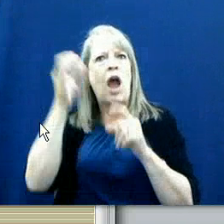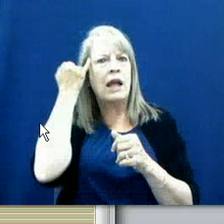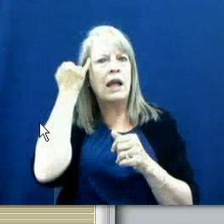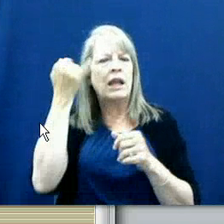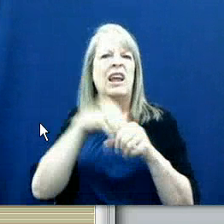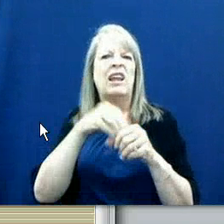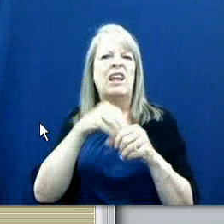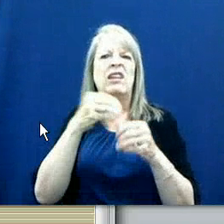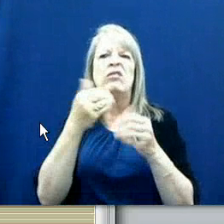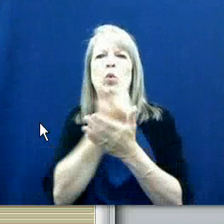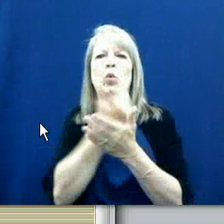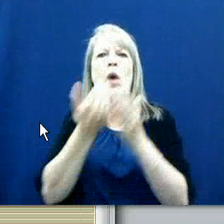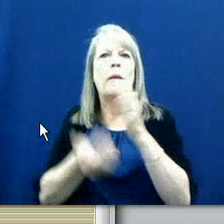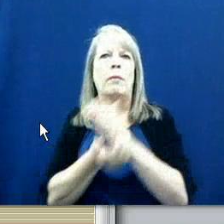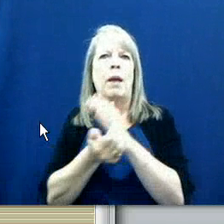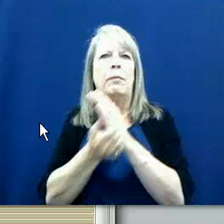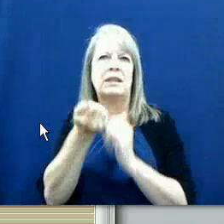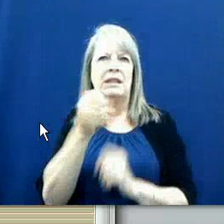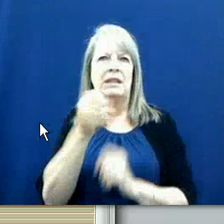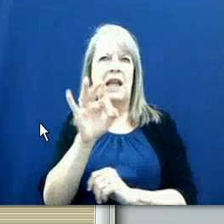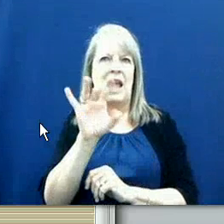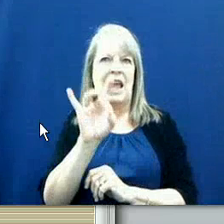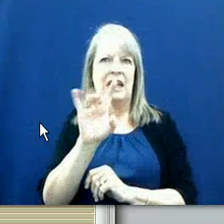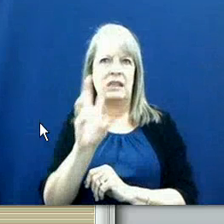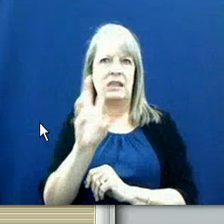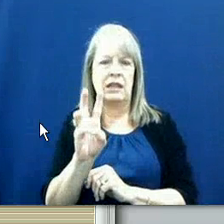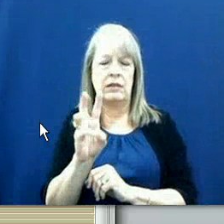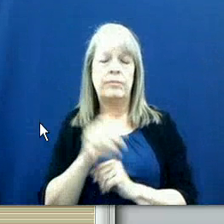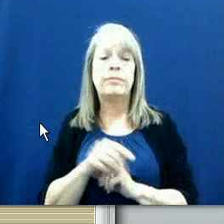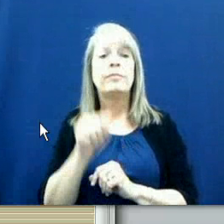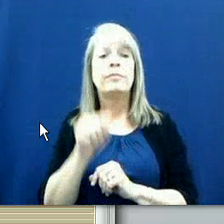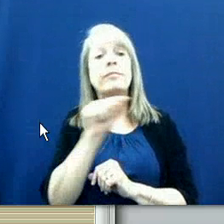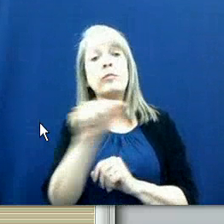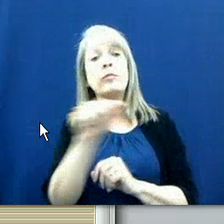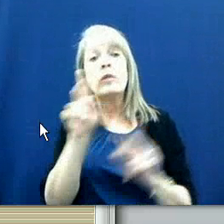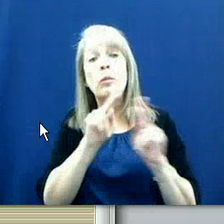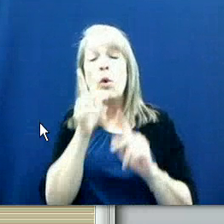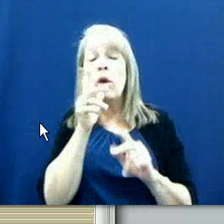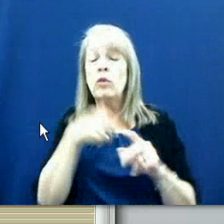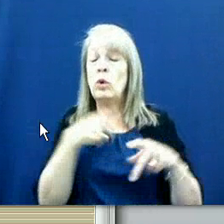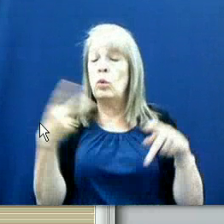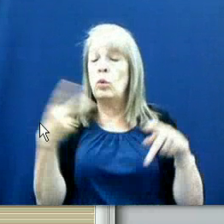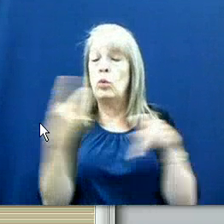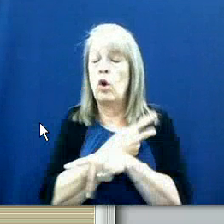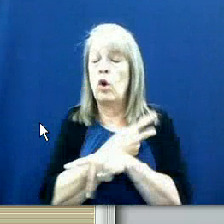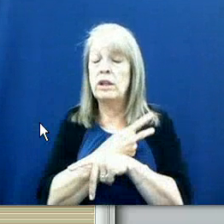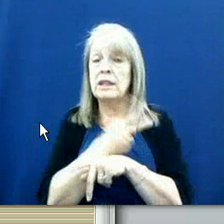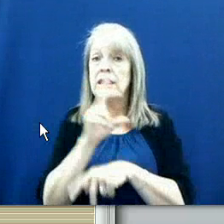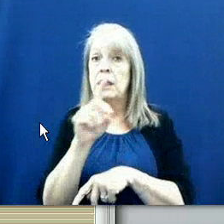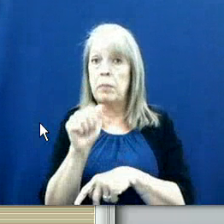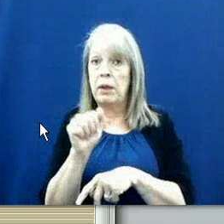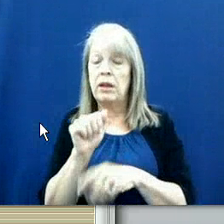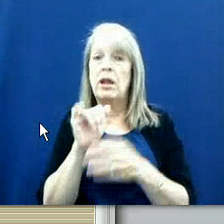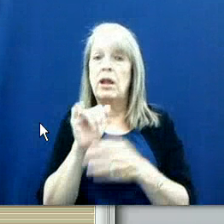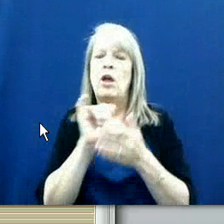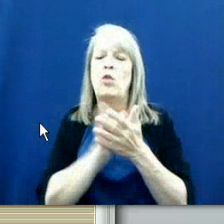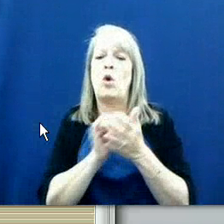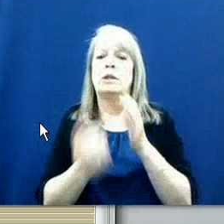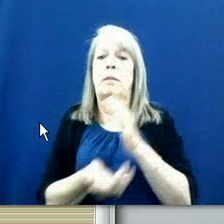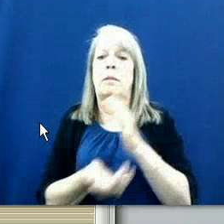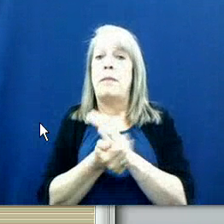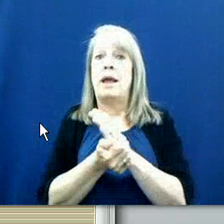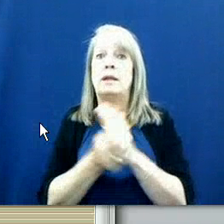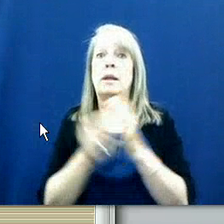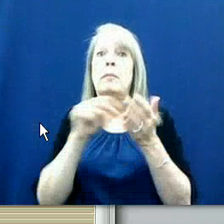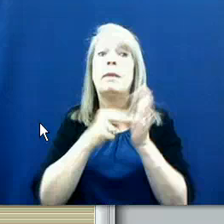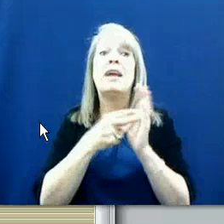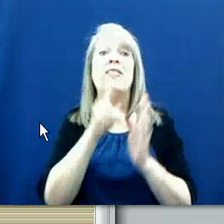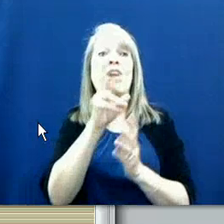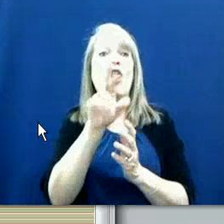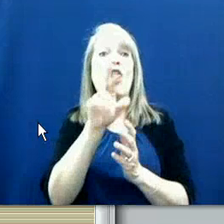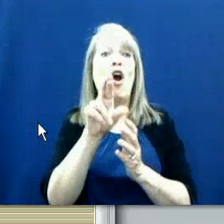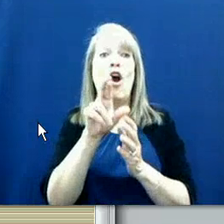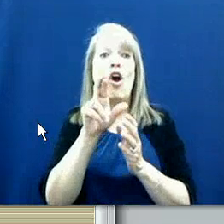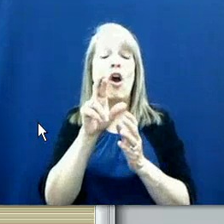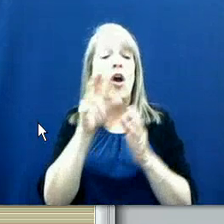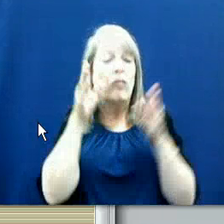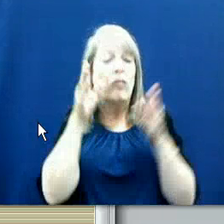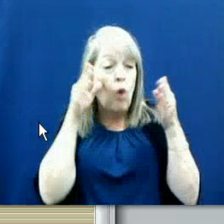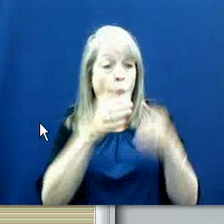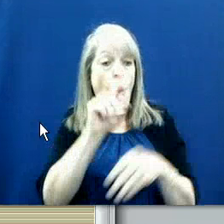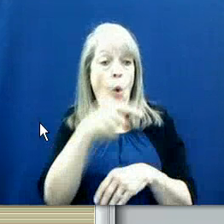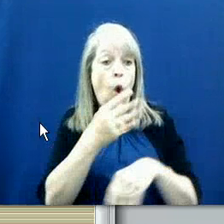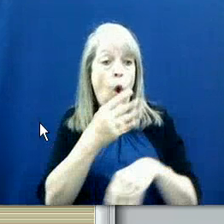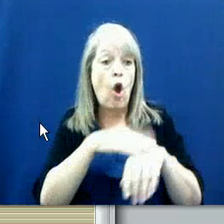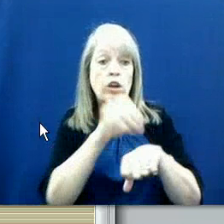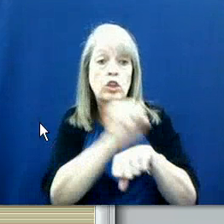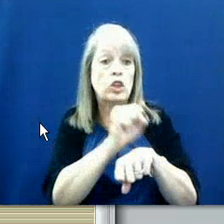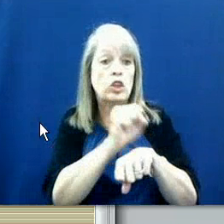1986. For people with the most significant disabilities, these amendments shifted VR's focus away from jobs